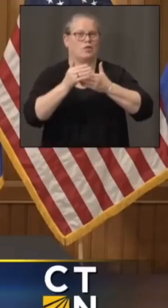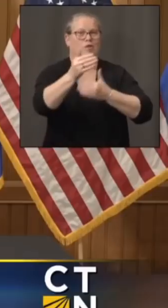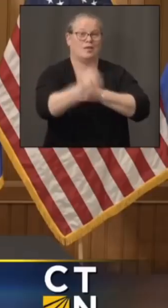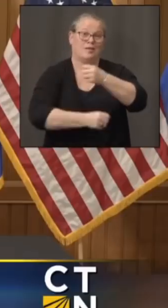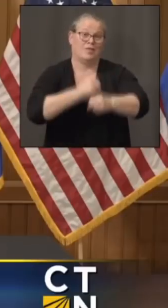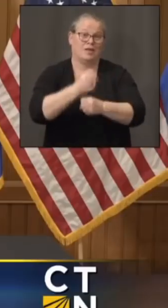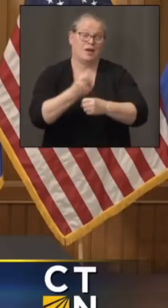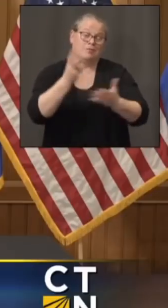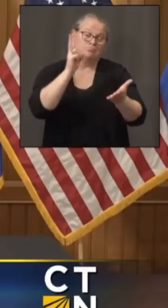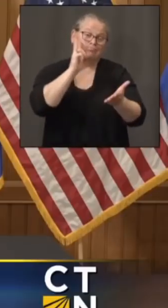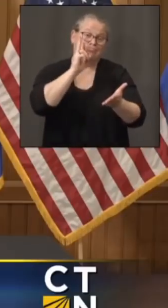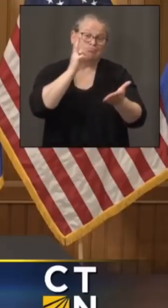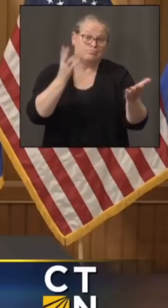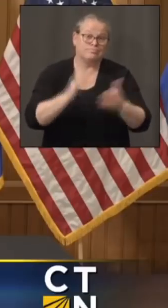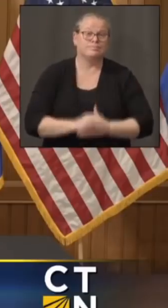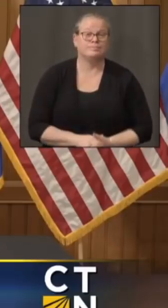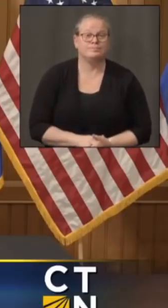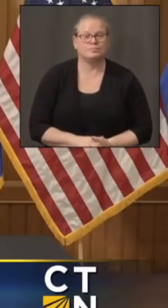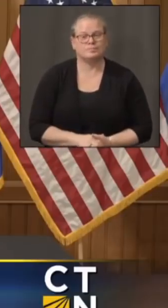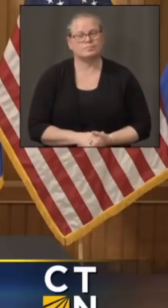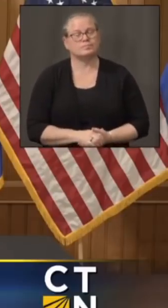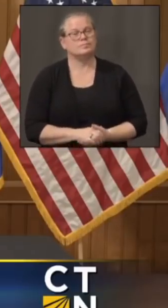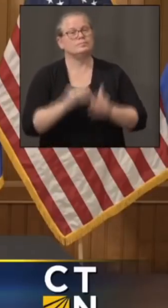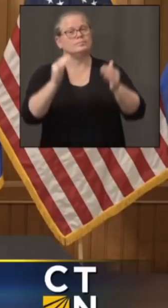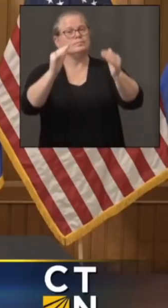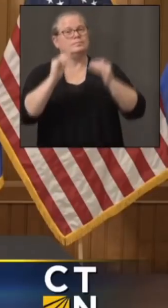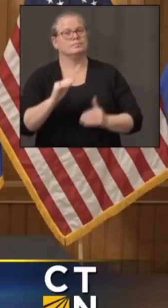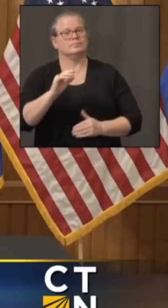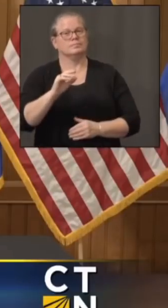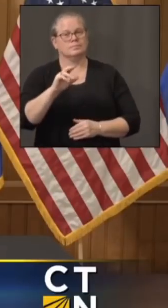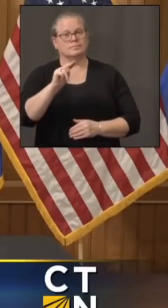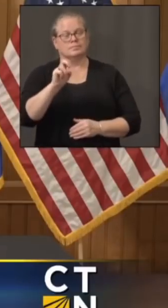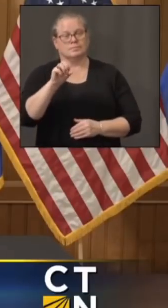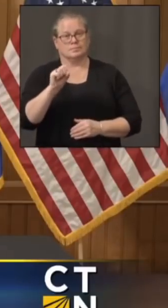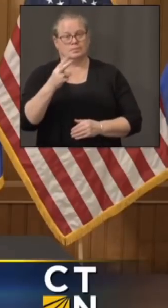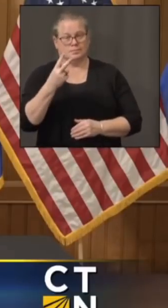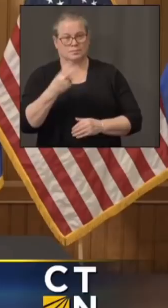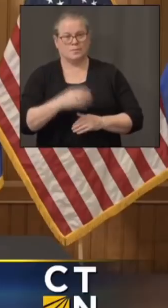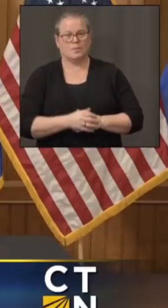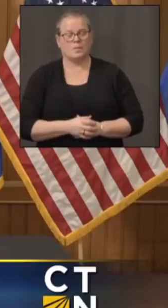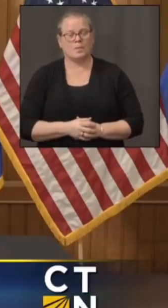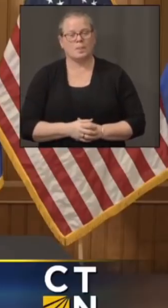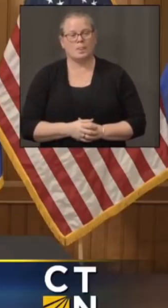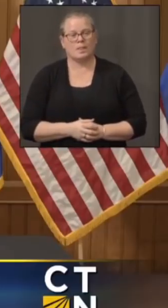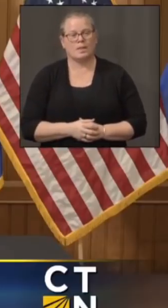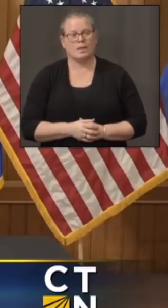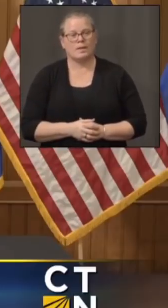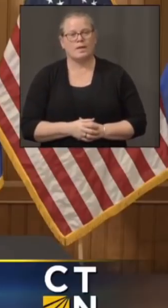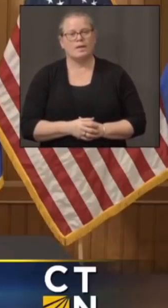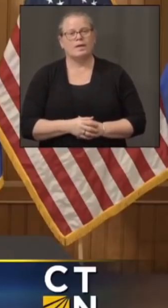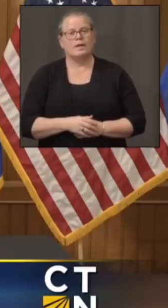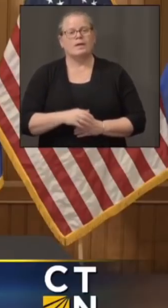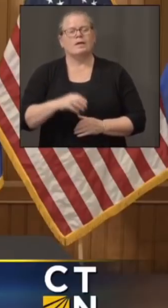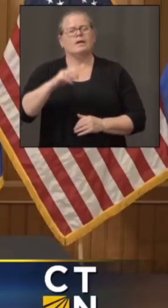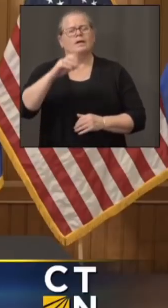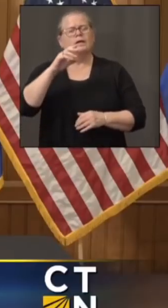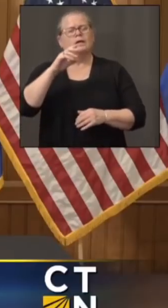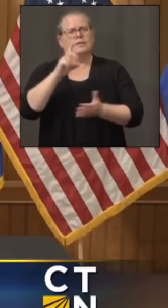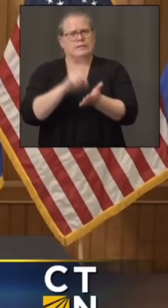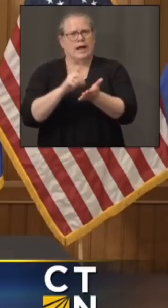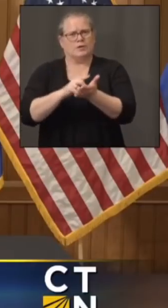everyone. Dr. Gottlieb, I think we all sort of perked up when you said we're in the 8th inning of this